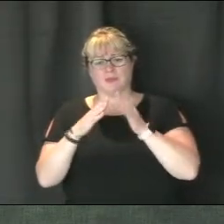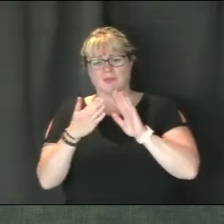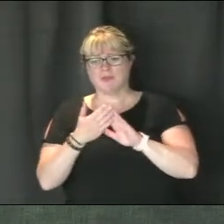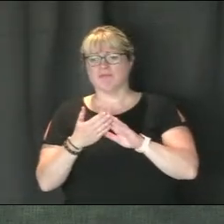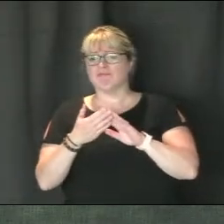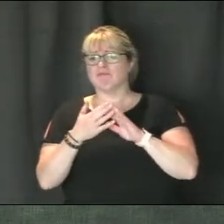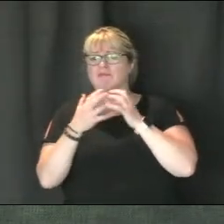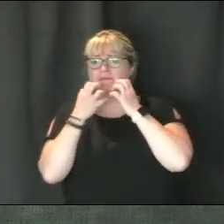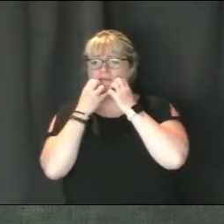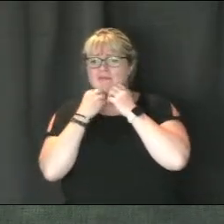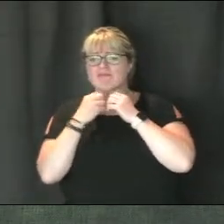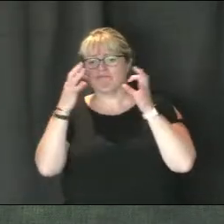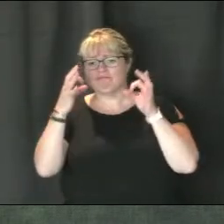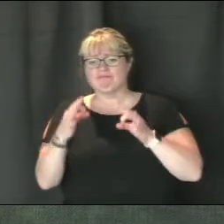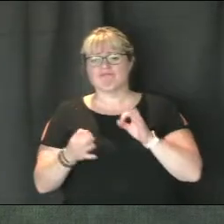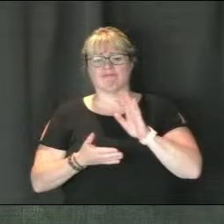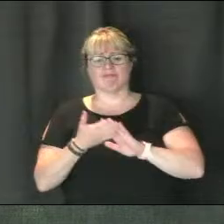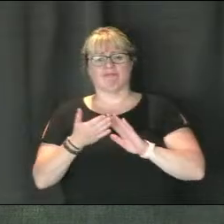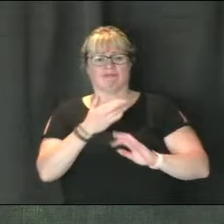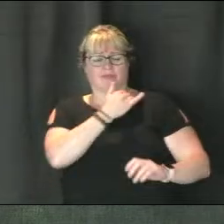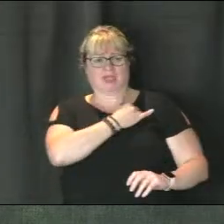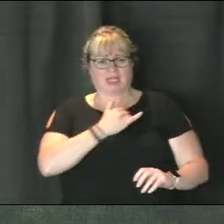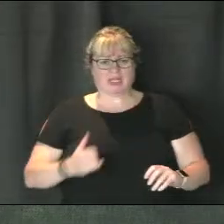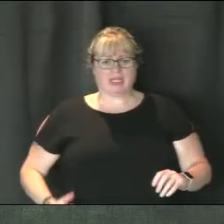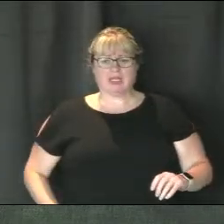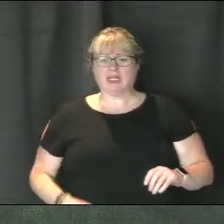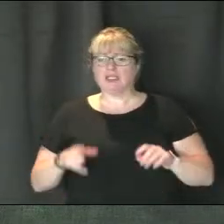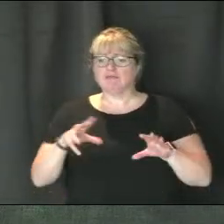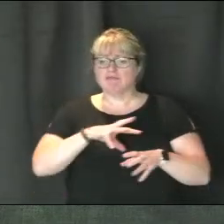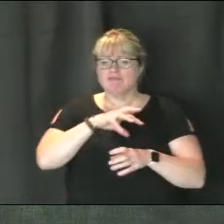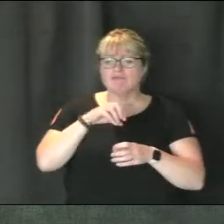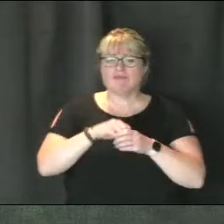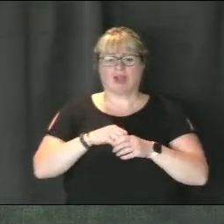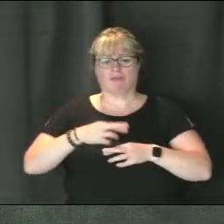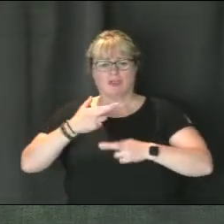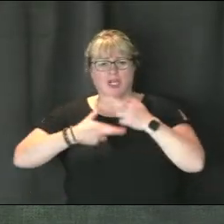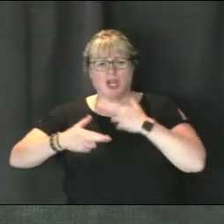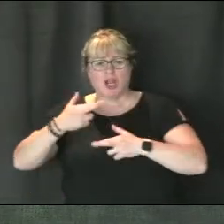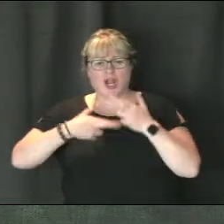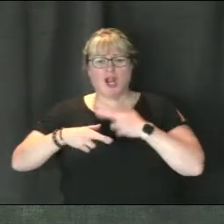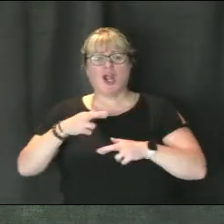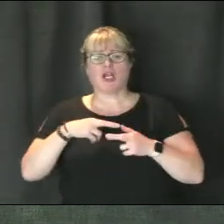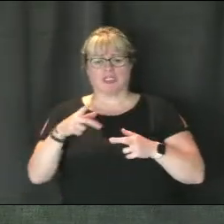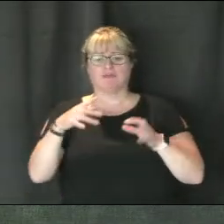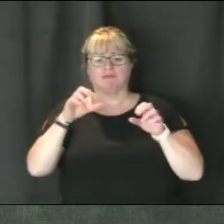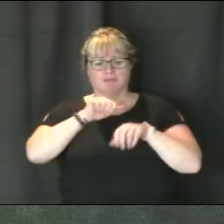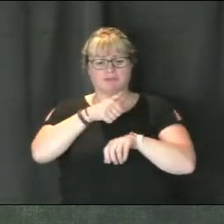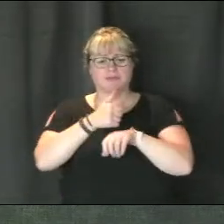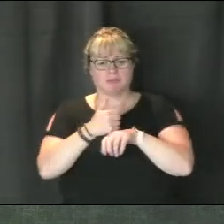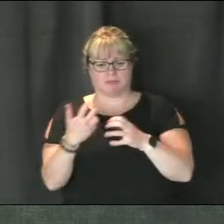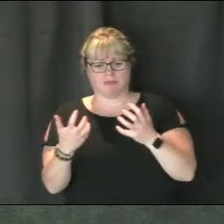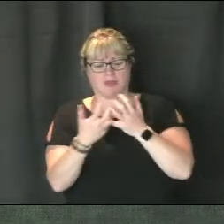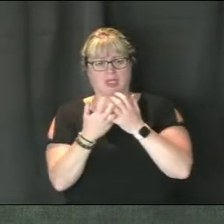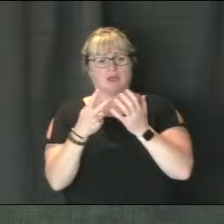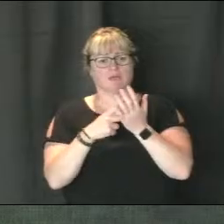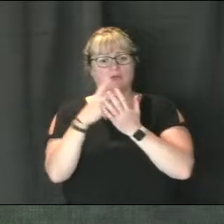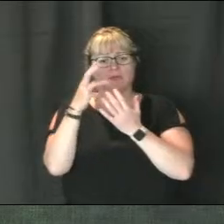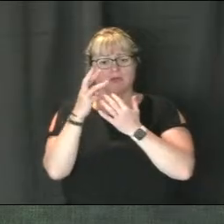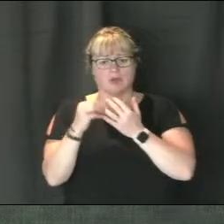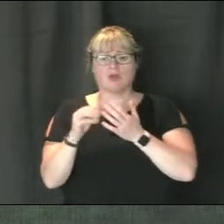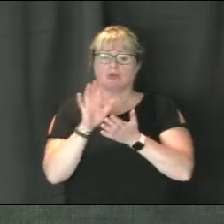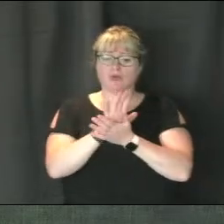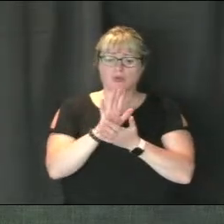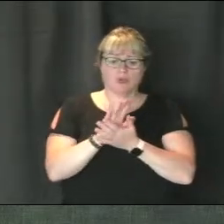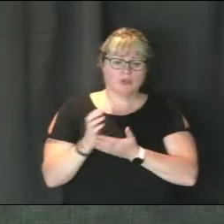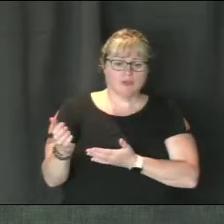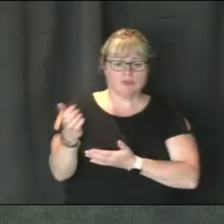Riverhead. Sheila has been a champion for recycling, working with the provincial government to begin a matching program where government matches funds raised by